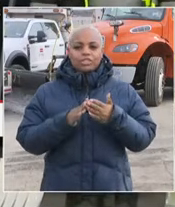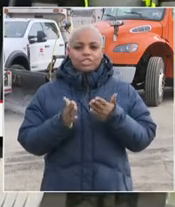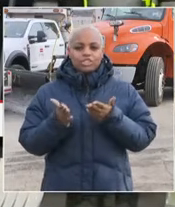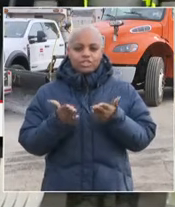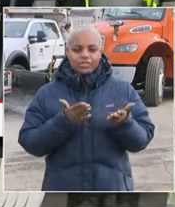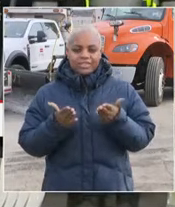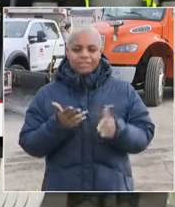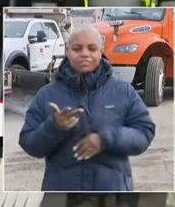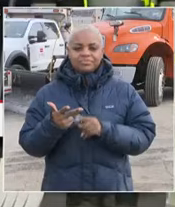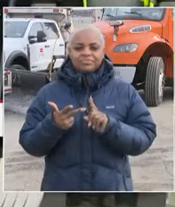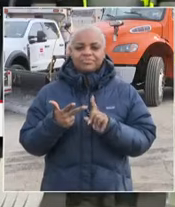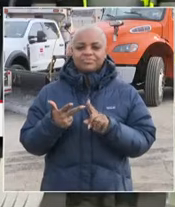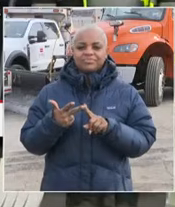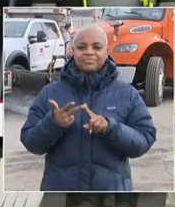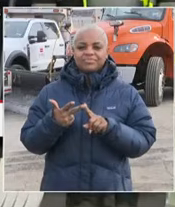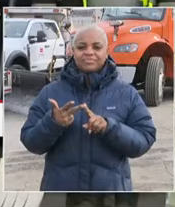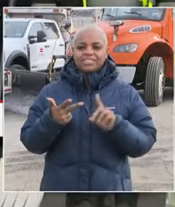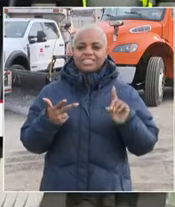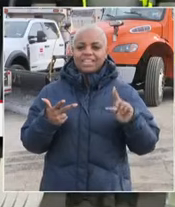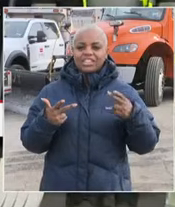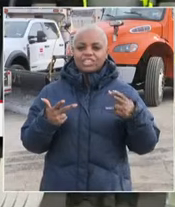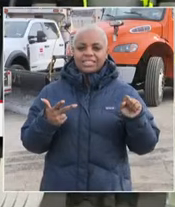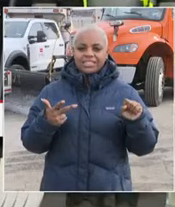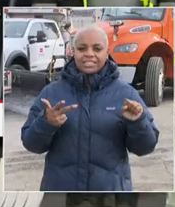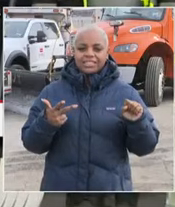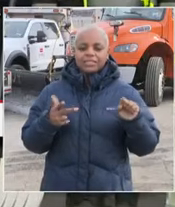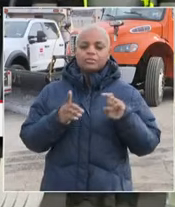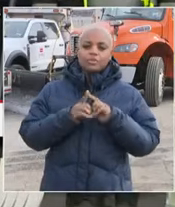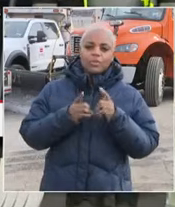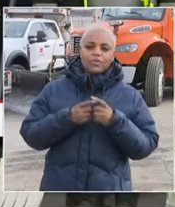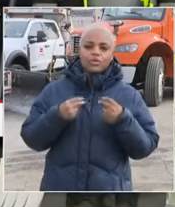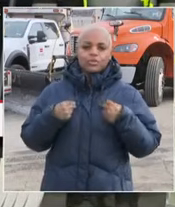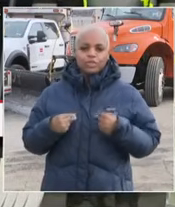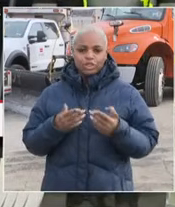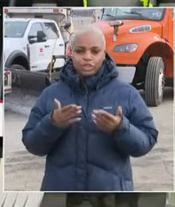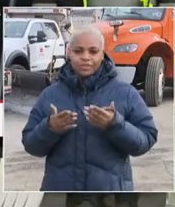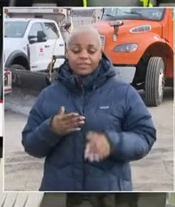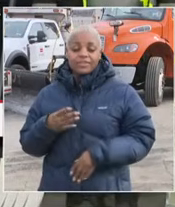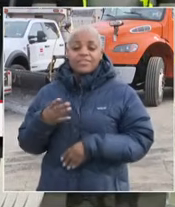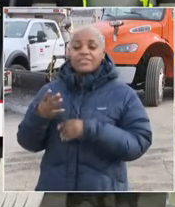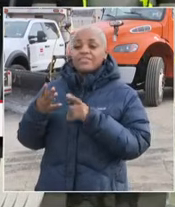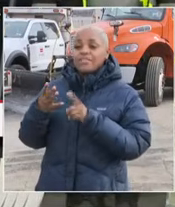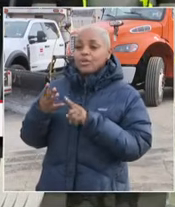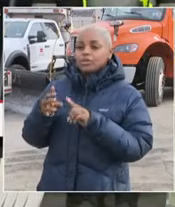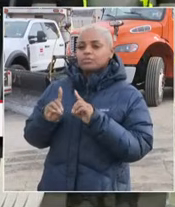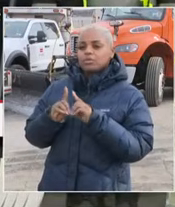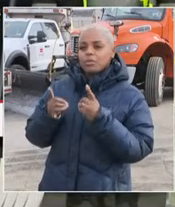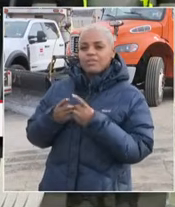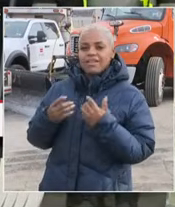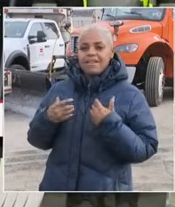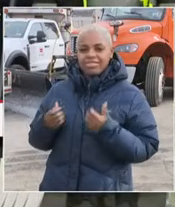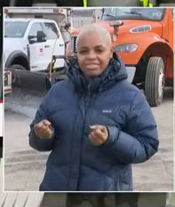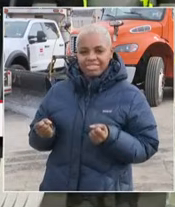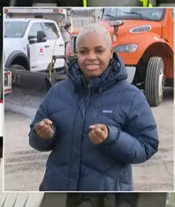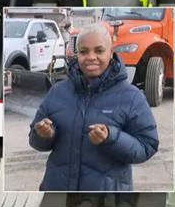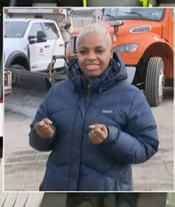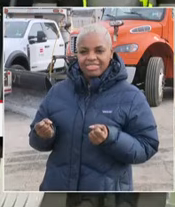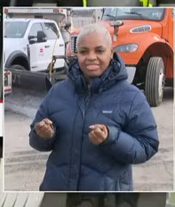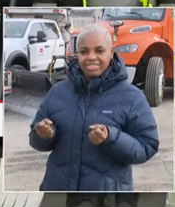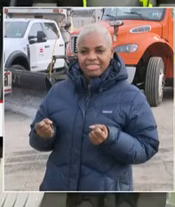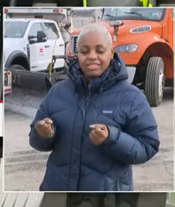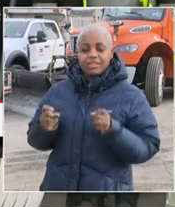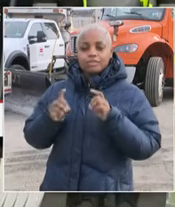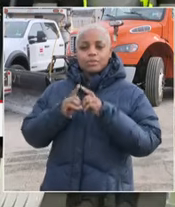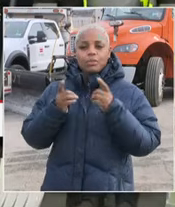DHS, that's the Department of Human Services, the Department of Health, DDOT, HCEMA, DGS,